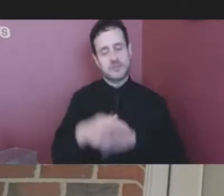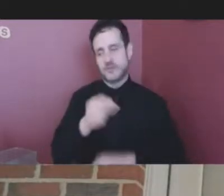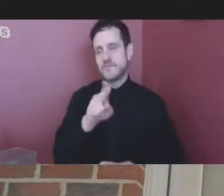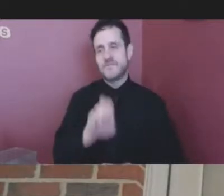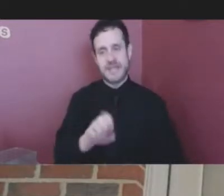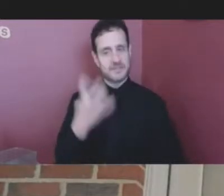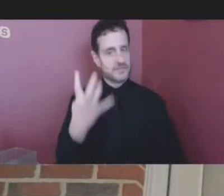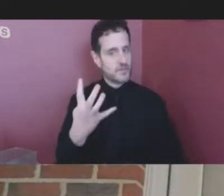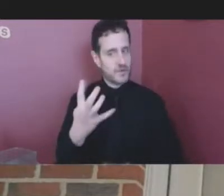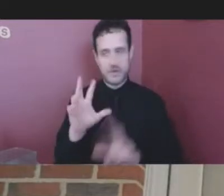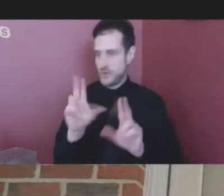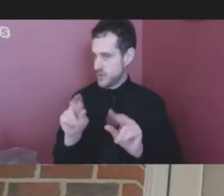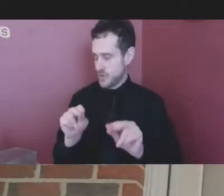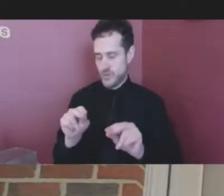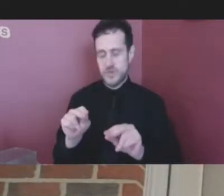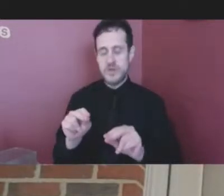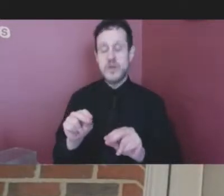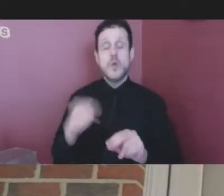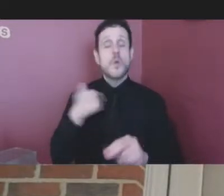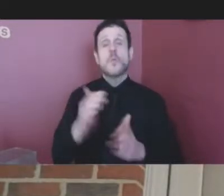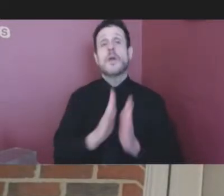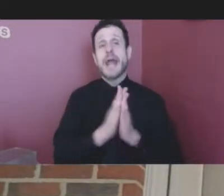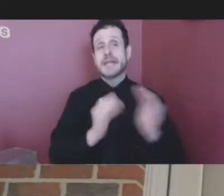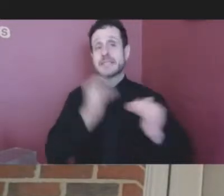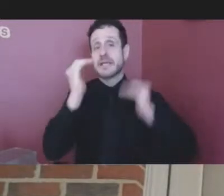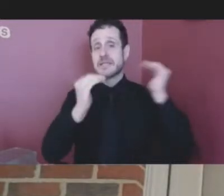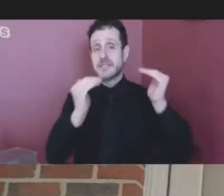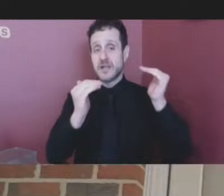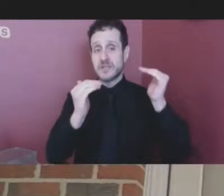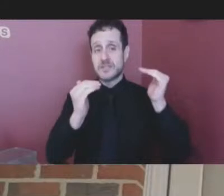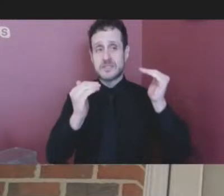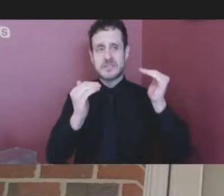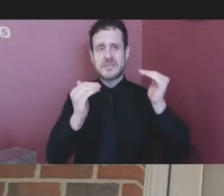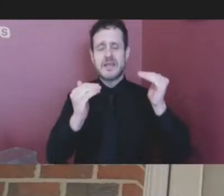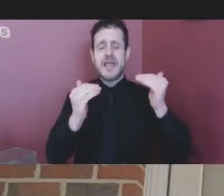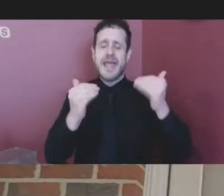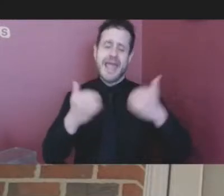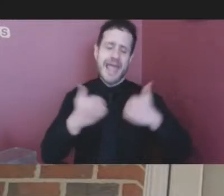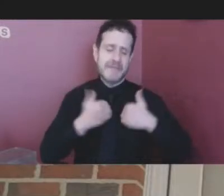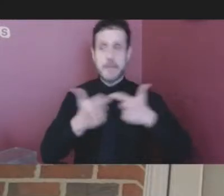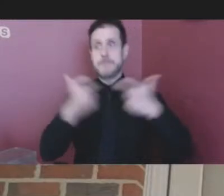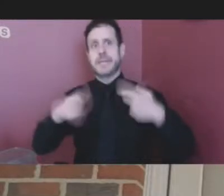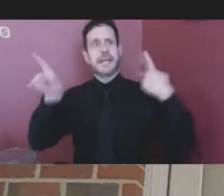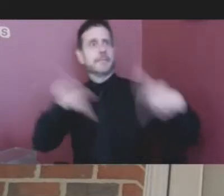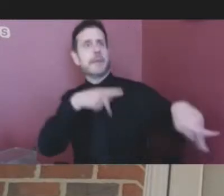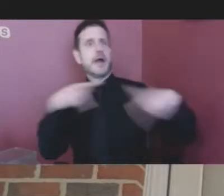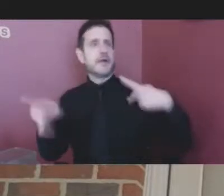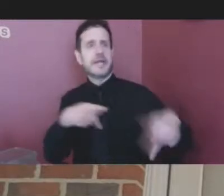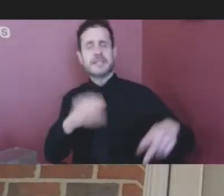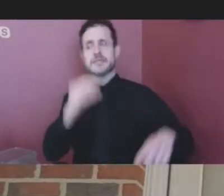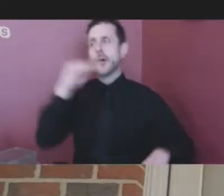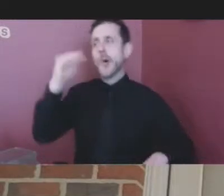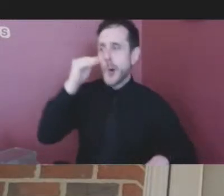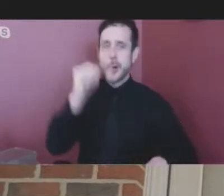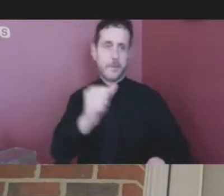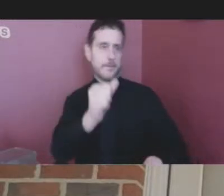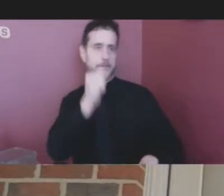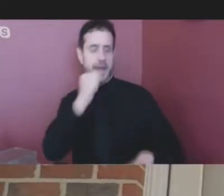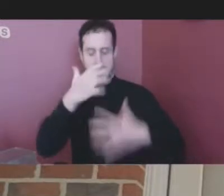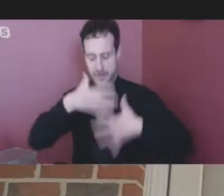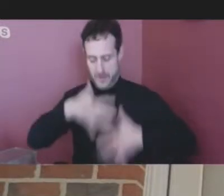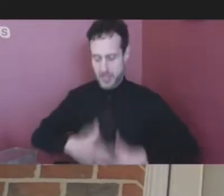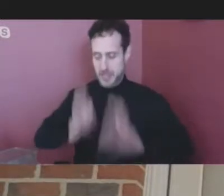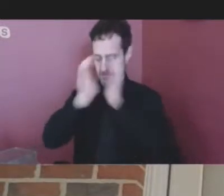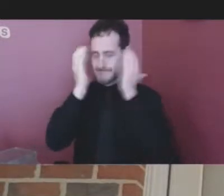are also asking adults to avoid crowded costume parties at home or at bars, which can